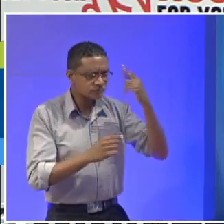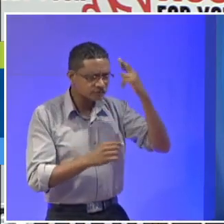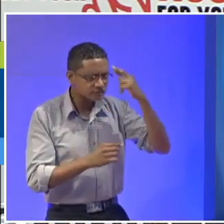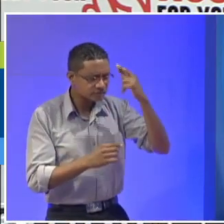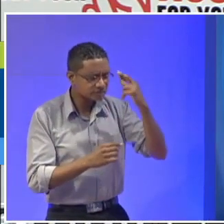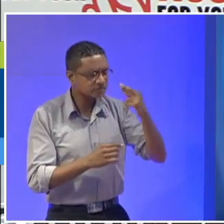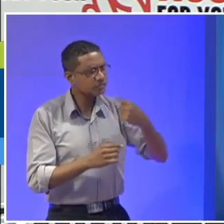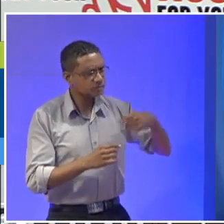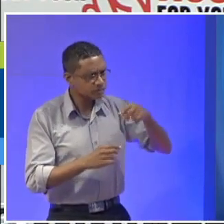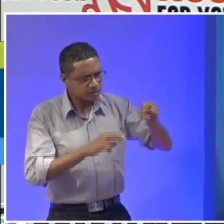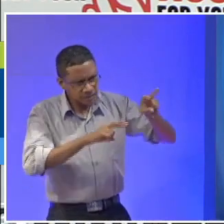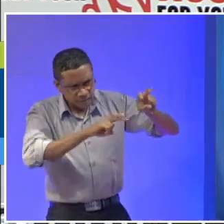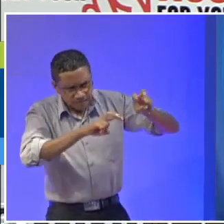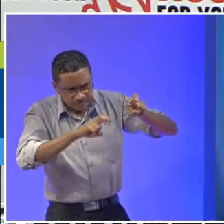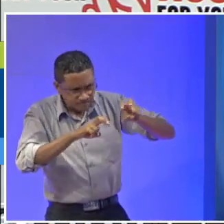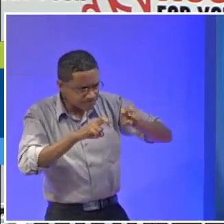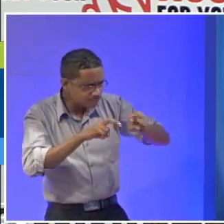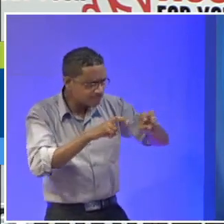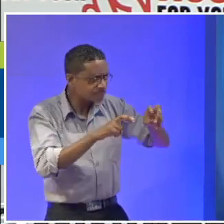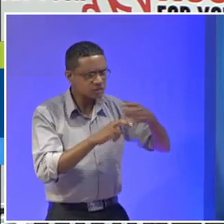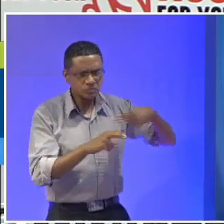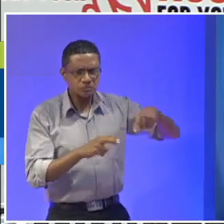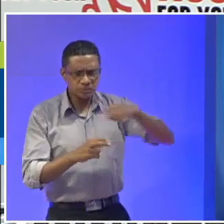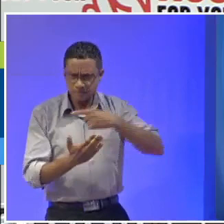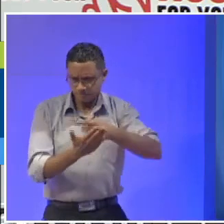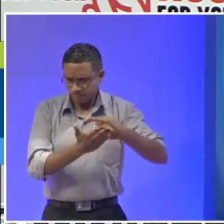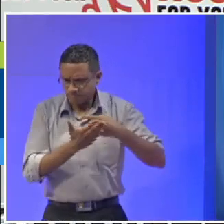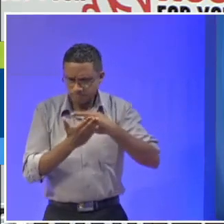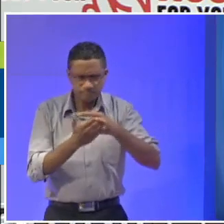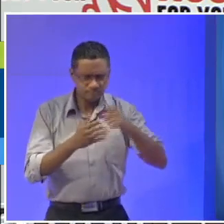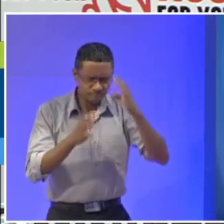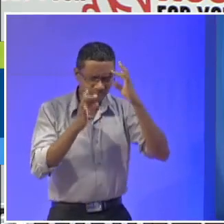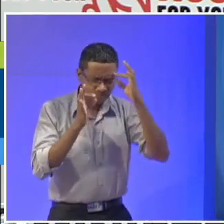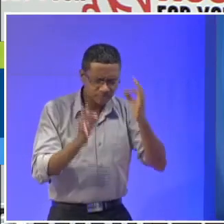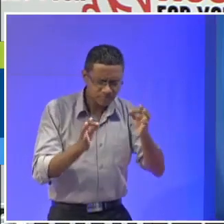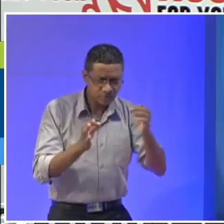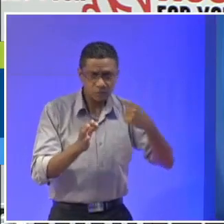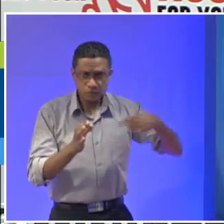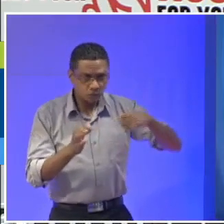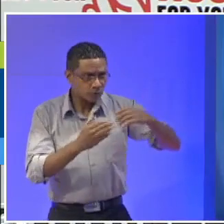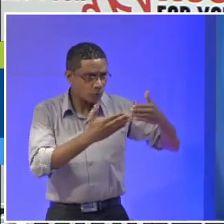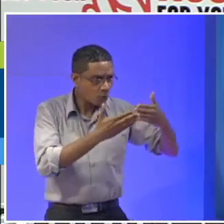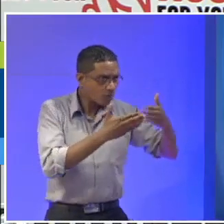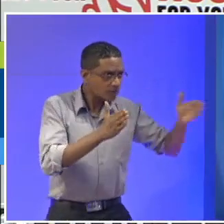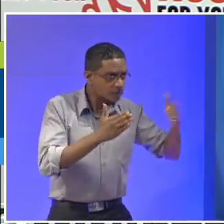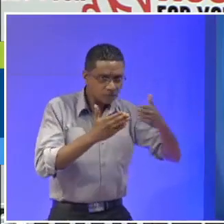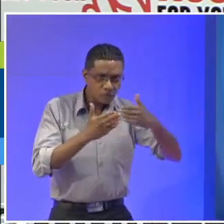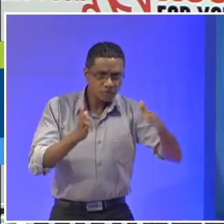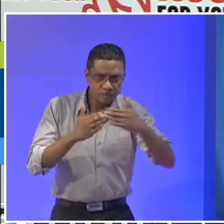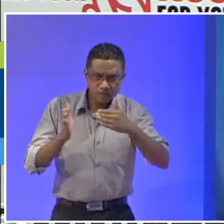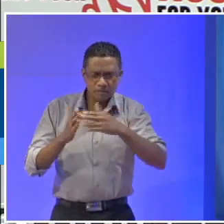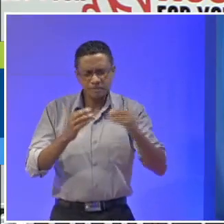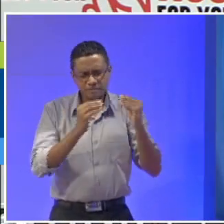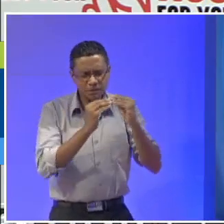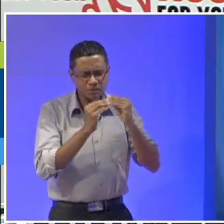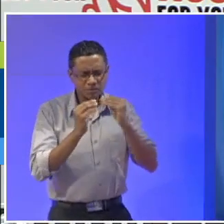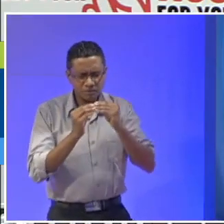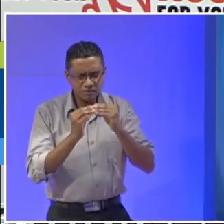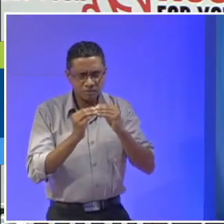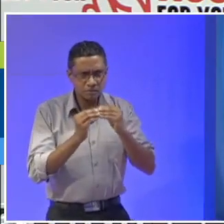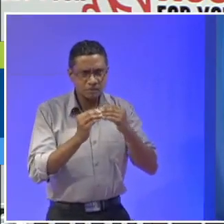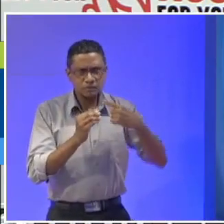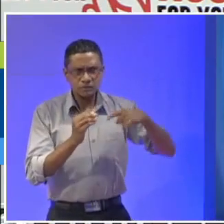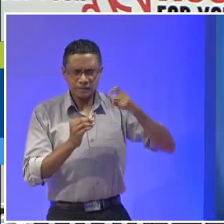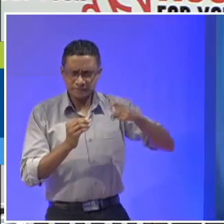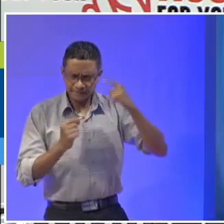we decided that as we are opening up more and more things, what degree of risk can